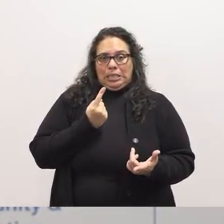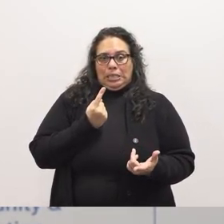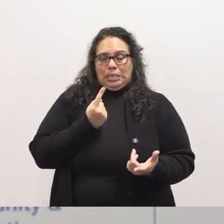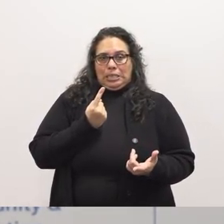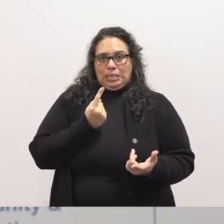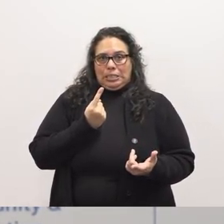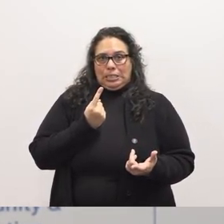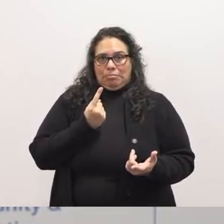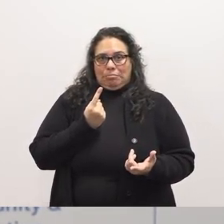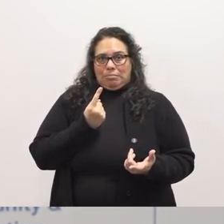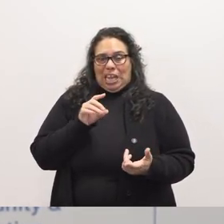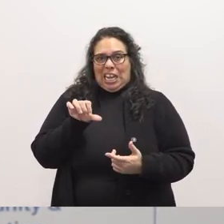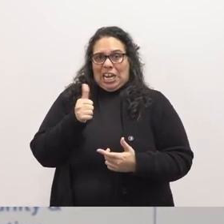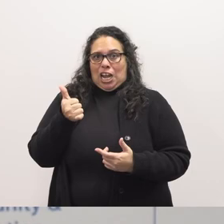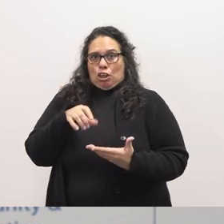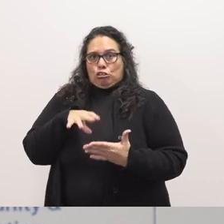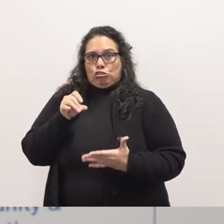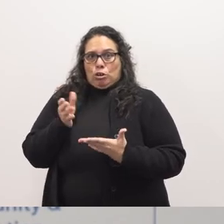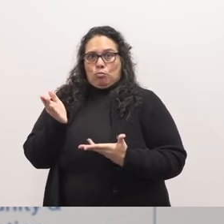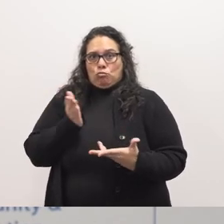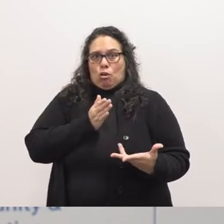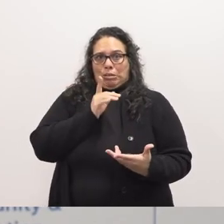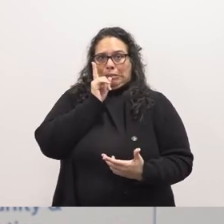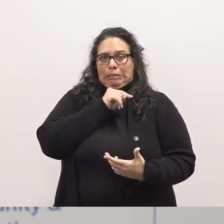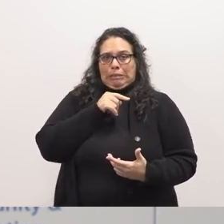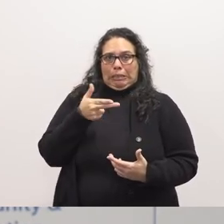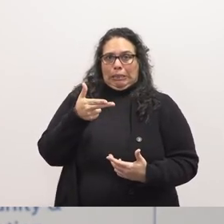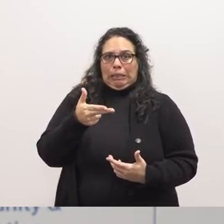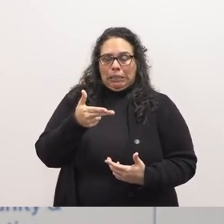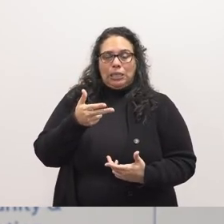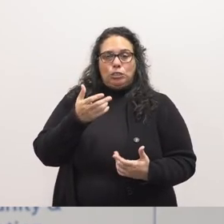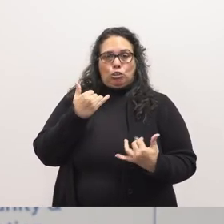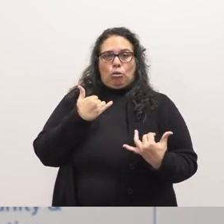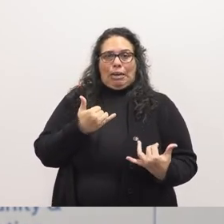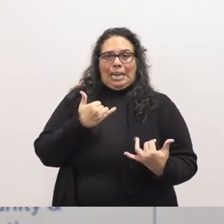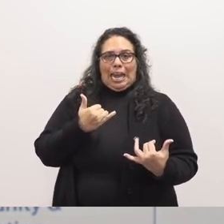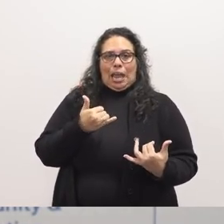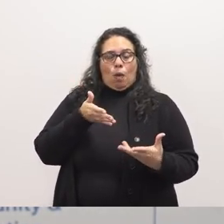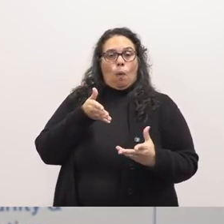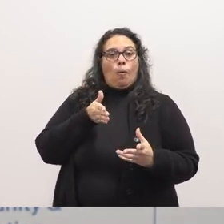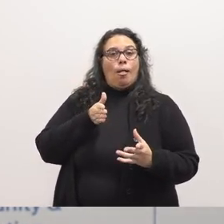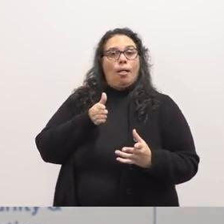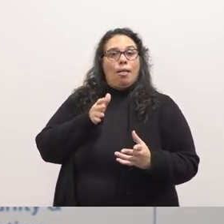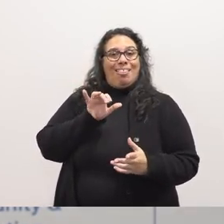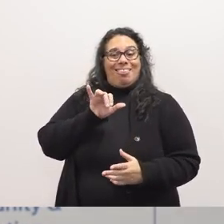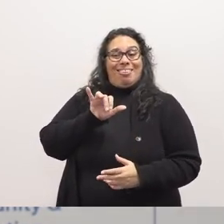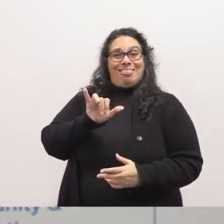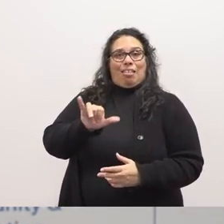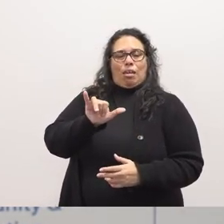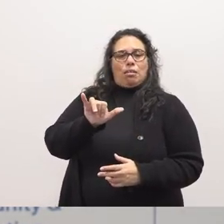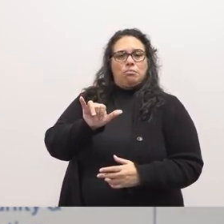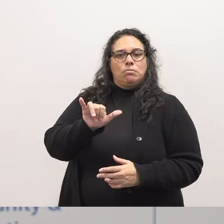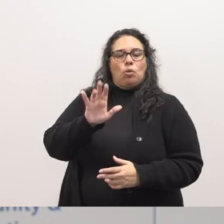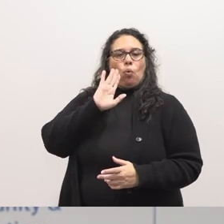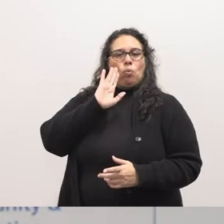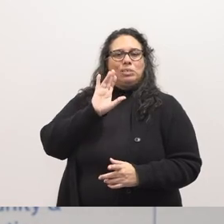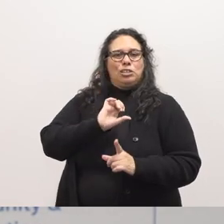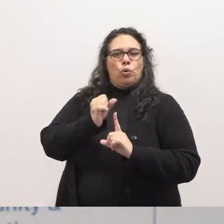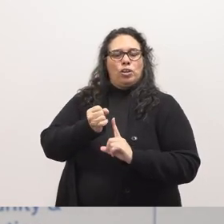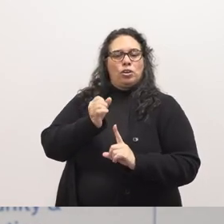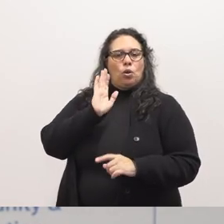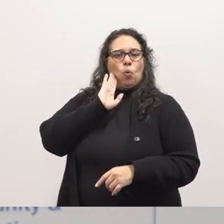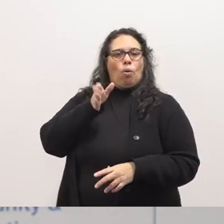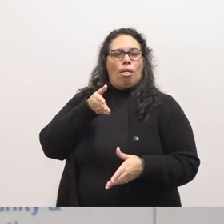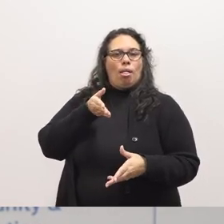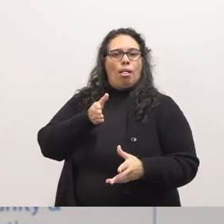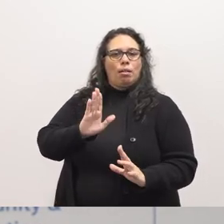a student brought in a weapon or imitation of, and so now it will allow employees to contact law enforcement